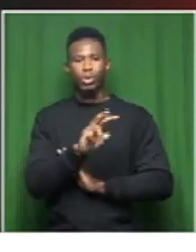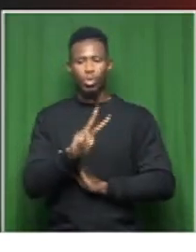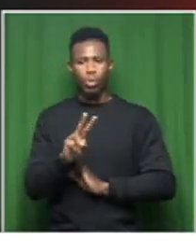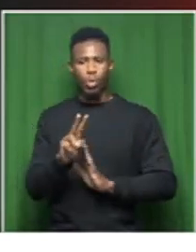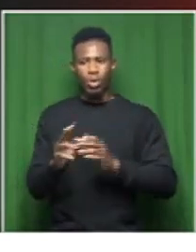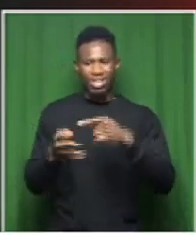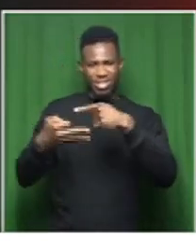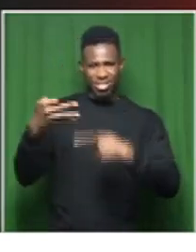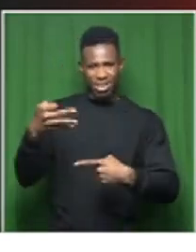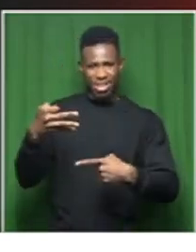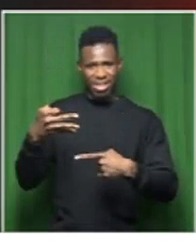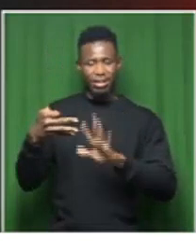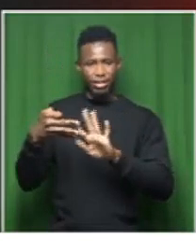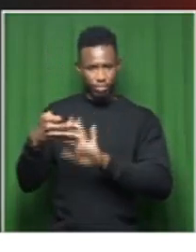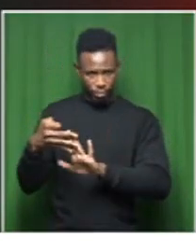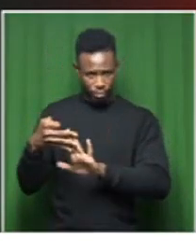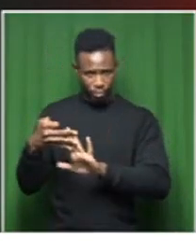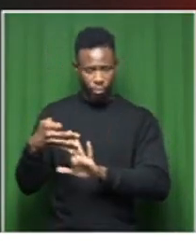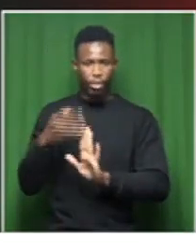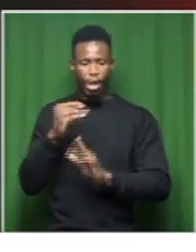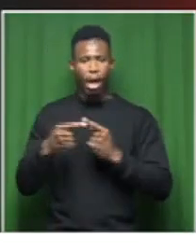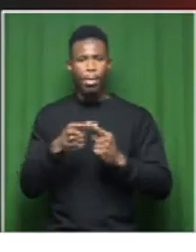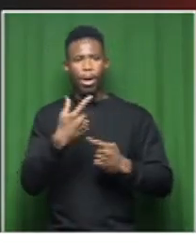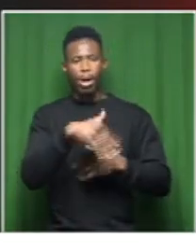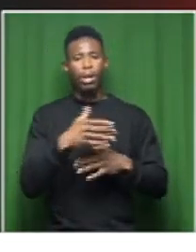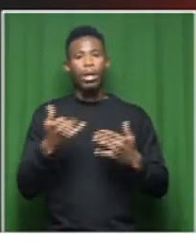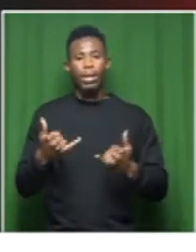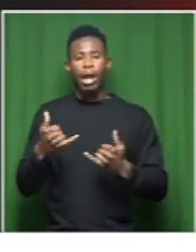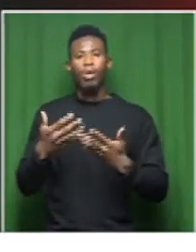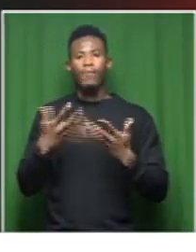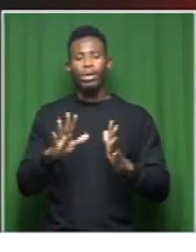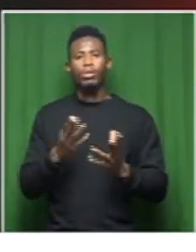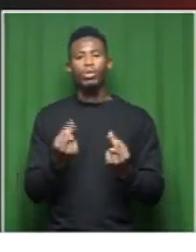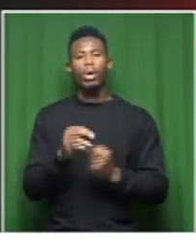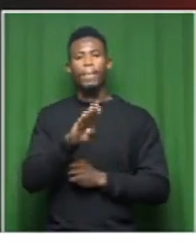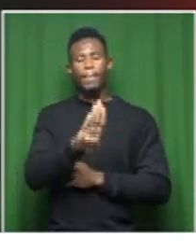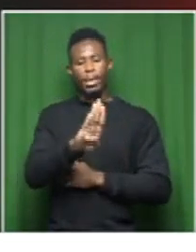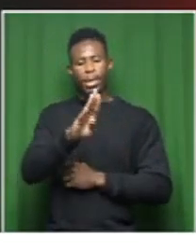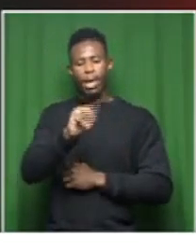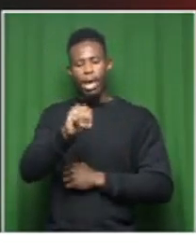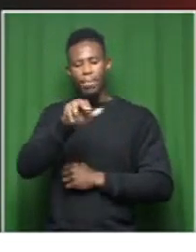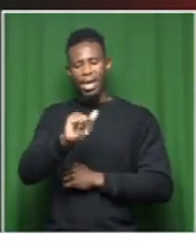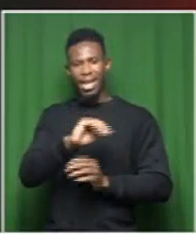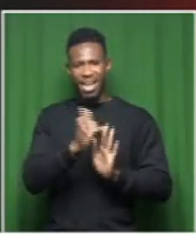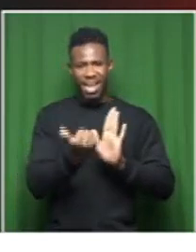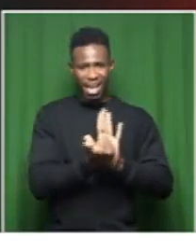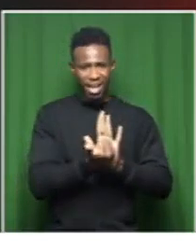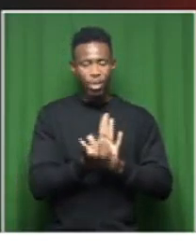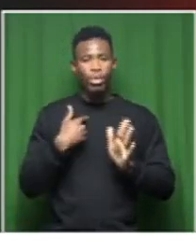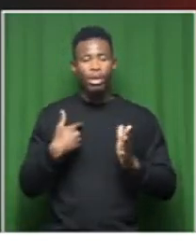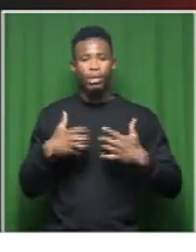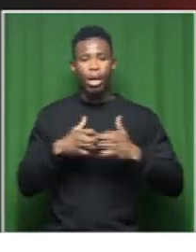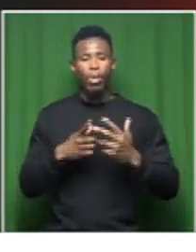impact on immigration. Now, recently, we have passed the BMA Act that allowed us to establish the Border